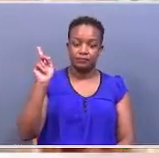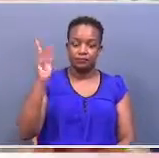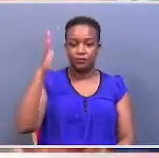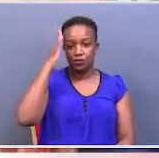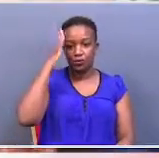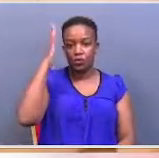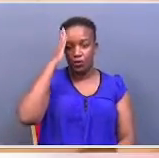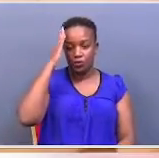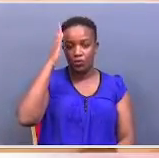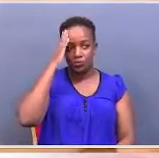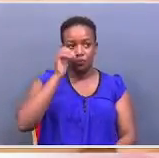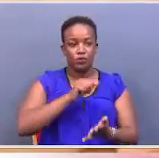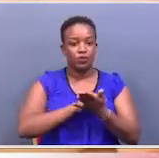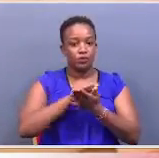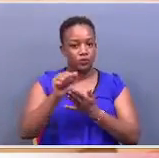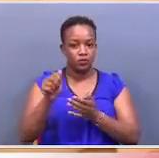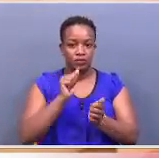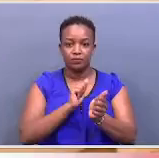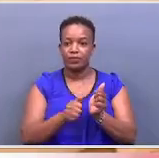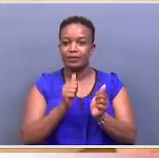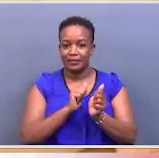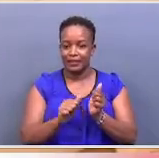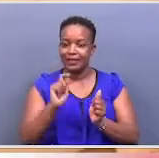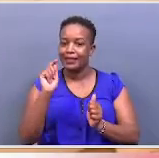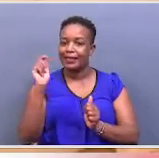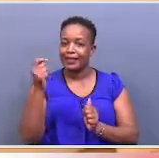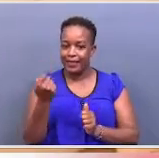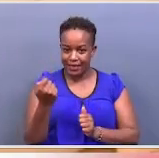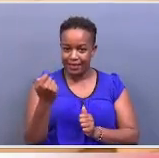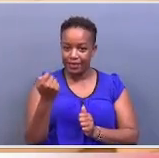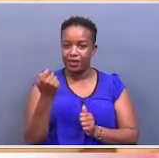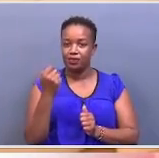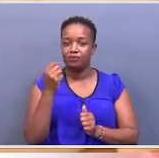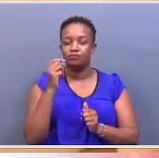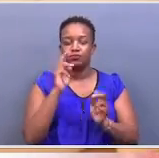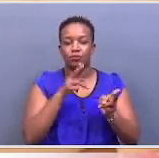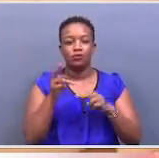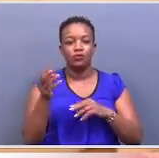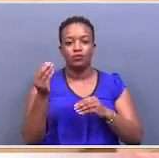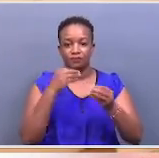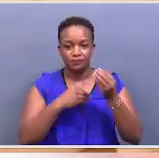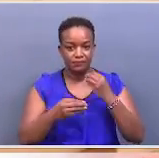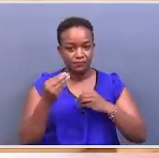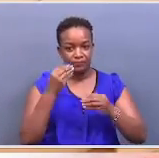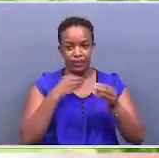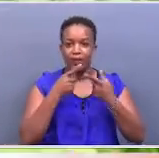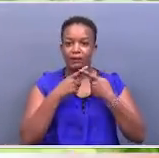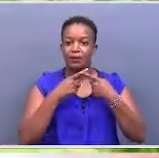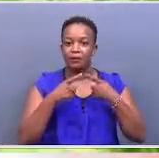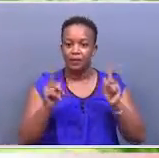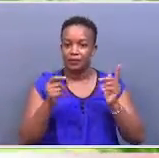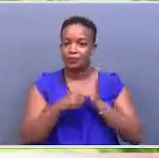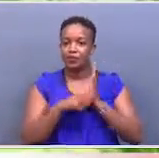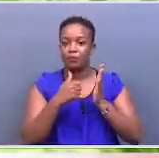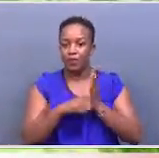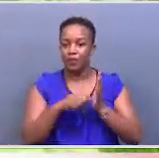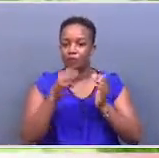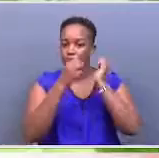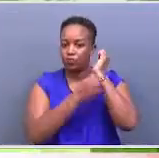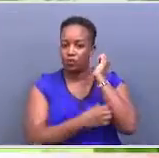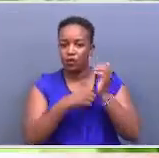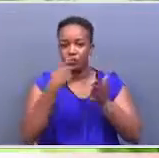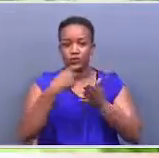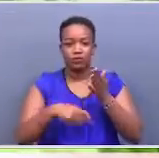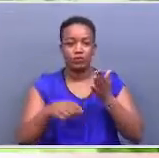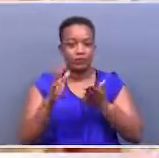of maize, Kenya's staple food. However, due to the dwindling fortunes brought about by poor prices in the sector, farmers